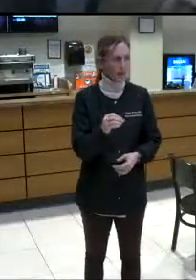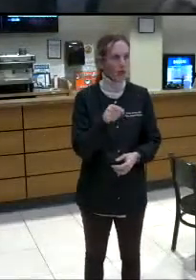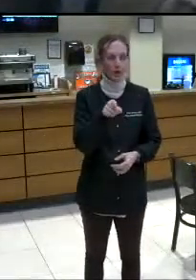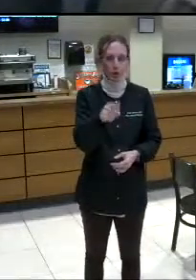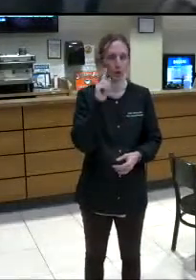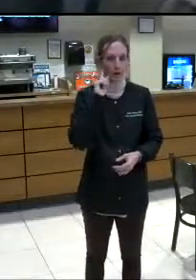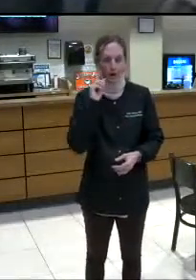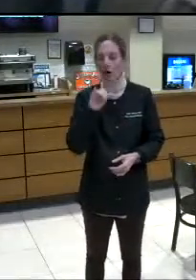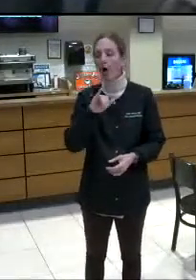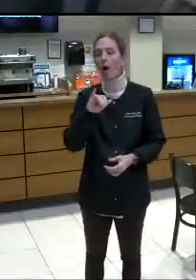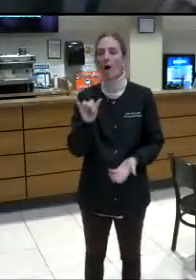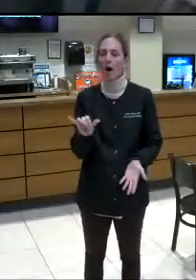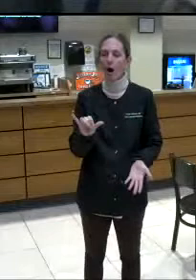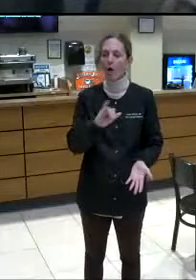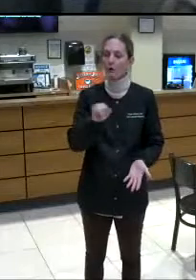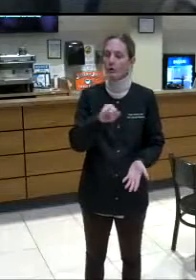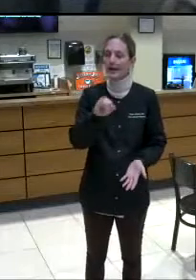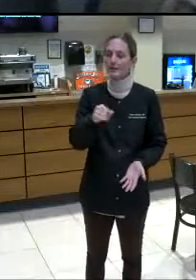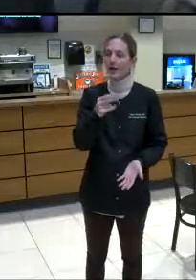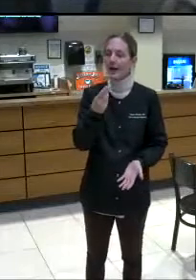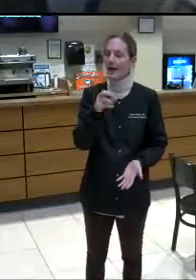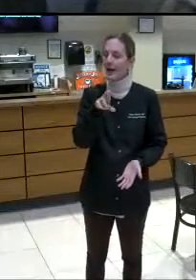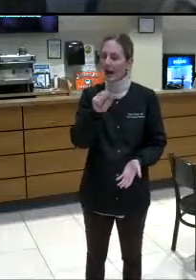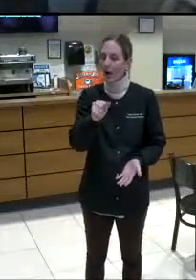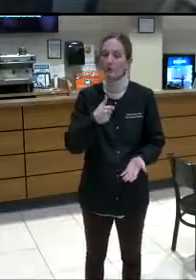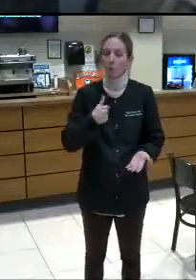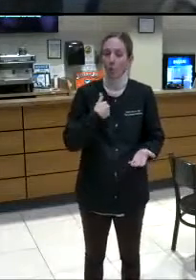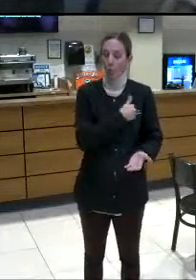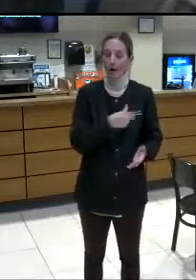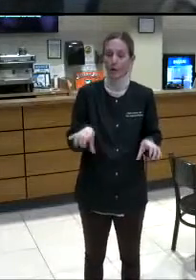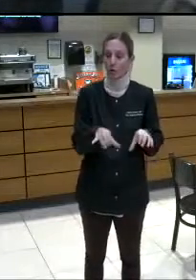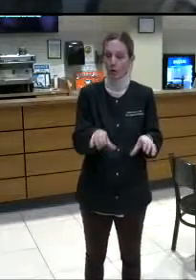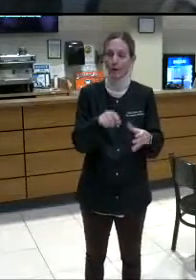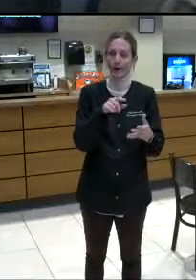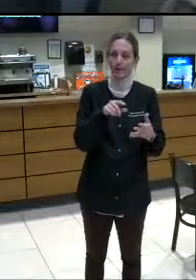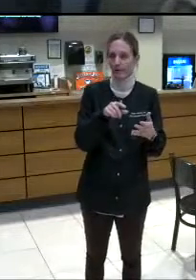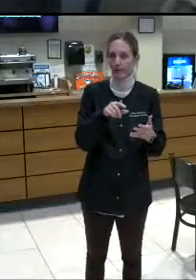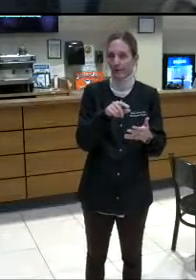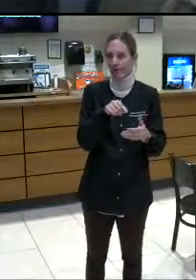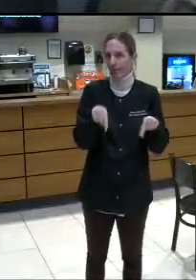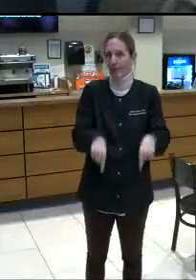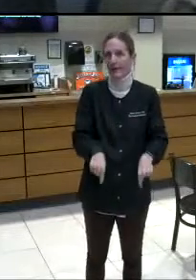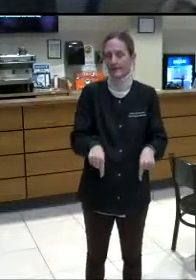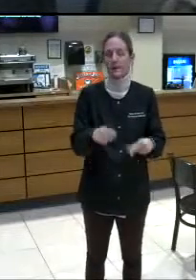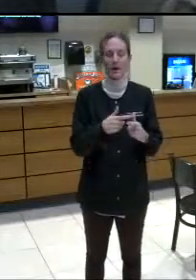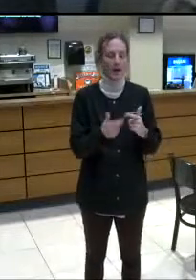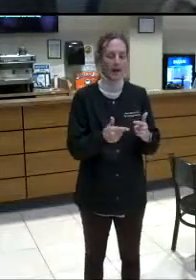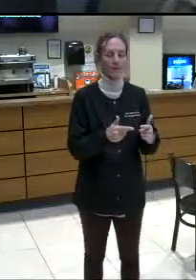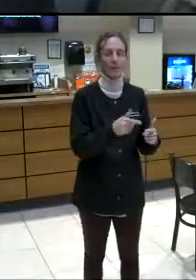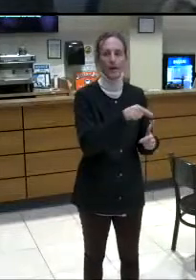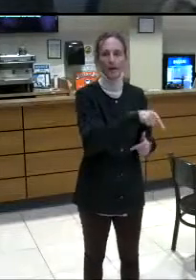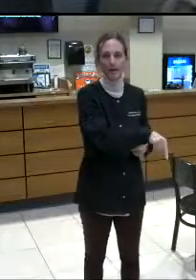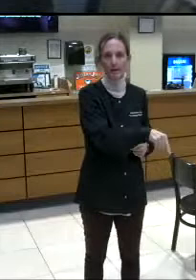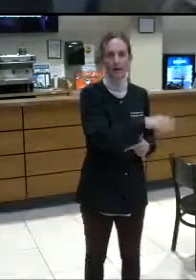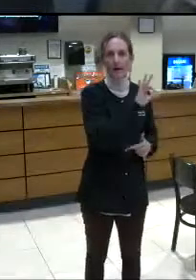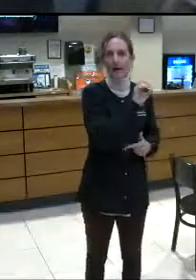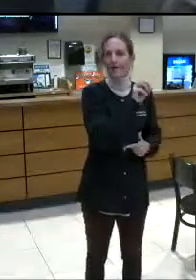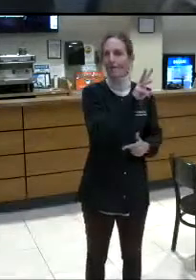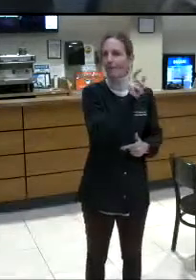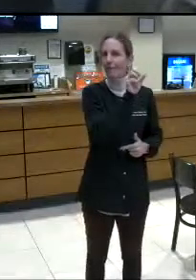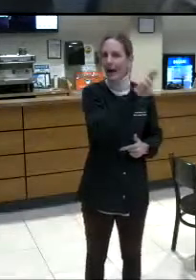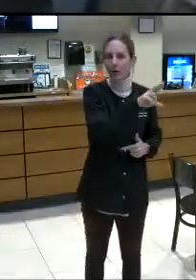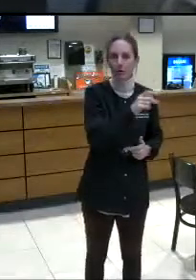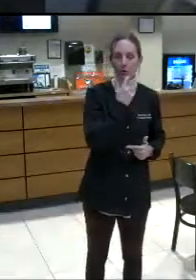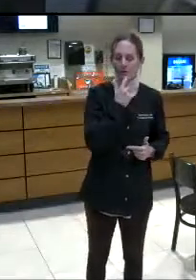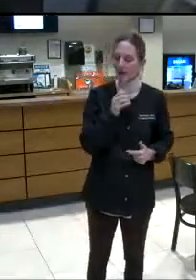Fowler may say, can I come watch that? Or can you share some resources with me? Or you know, I heard you all offer this to this other school. I hadn't